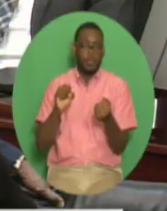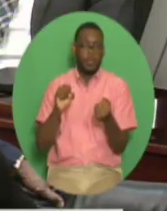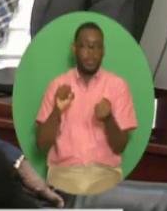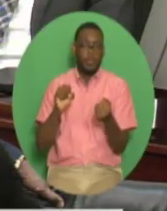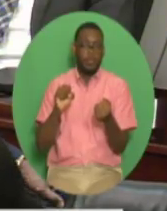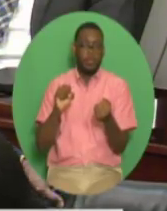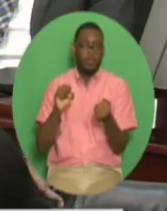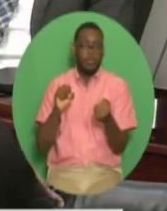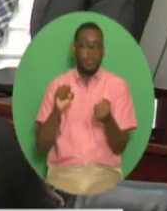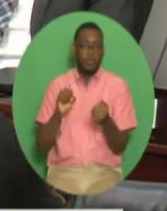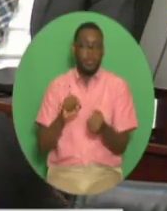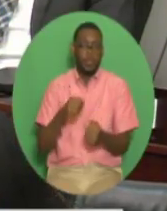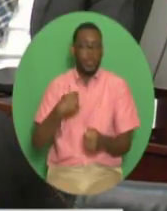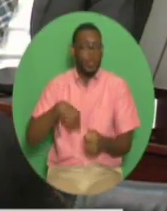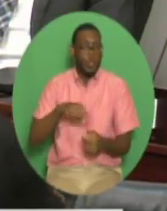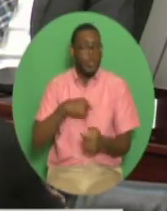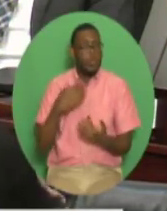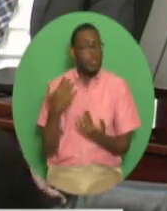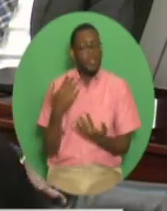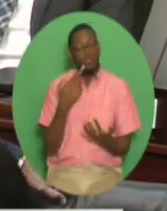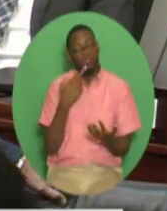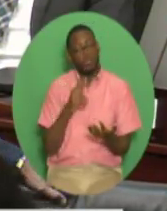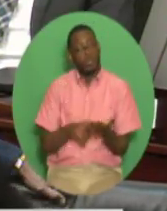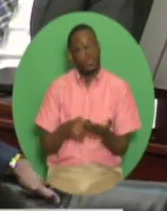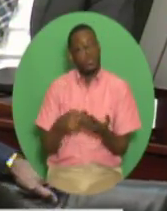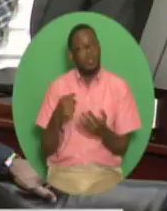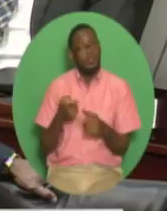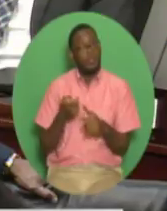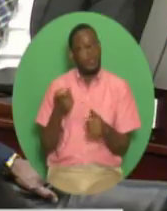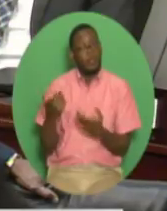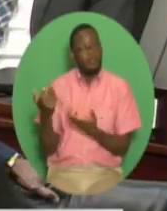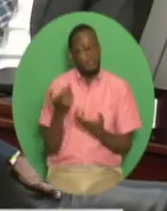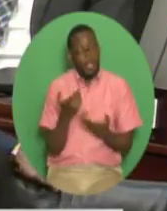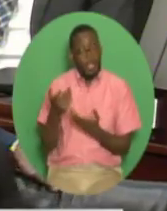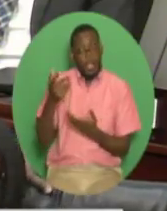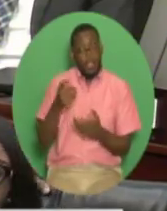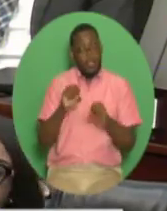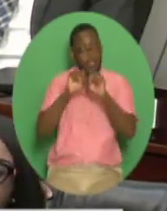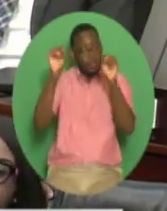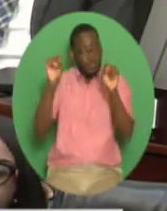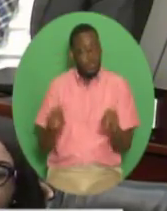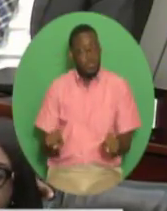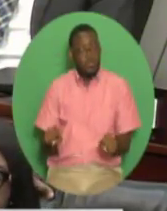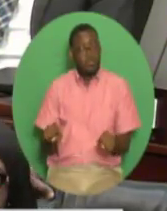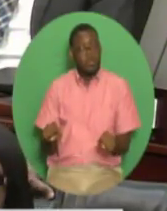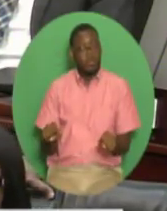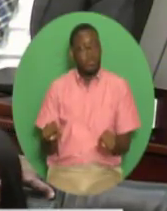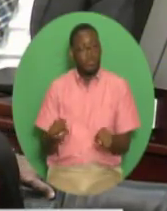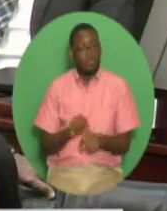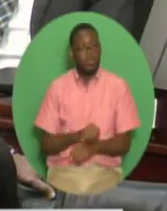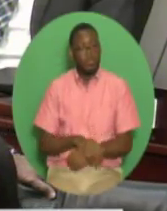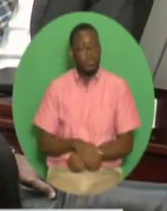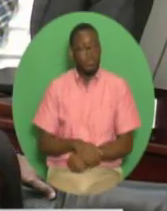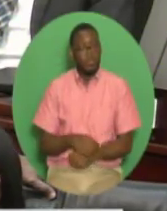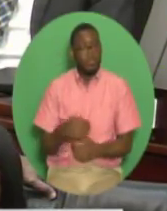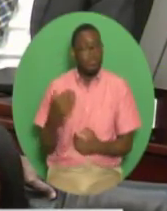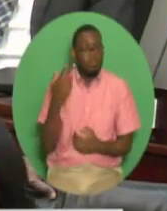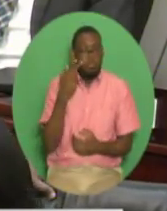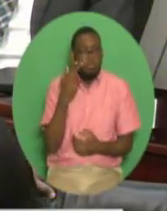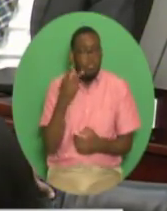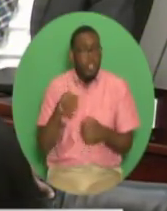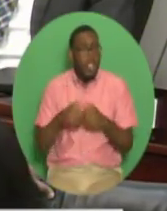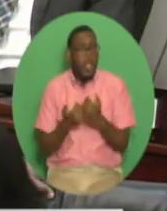We are still awaiting a report from the Fire Services Department to ascertain the